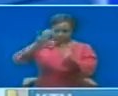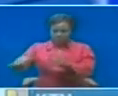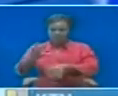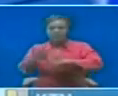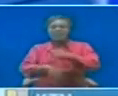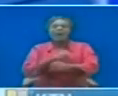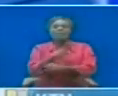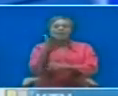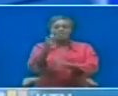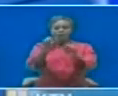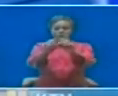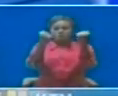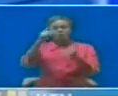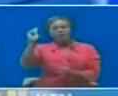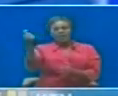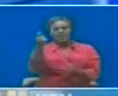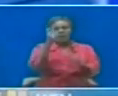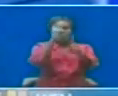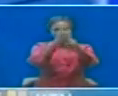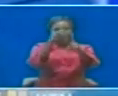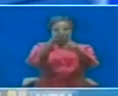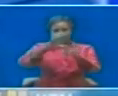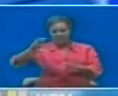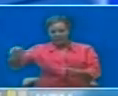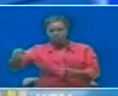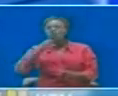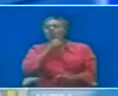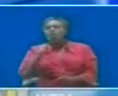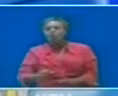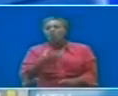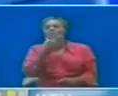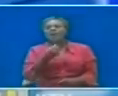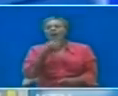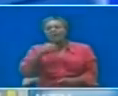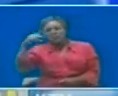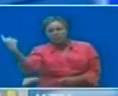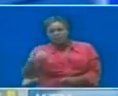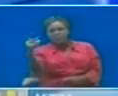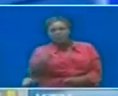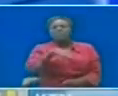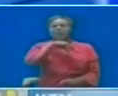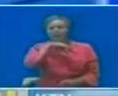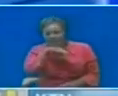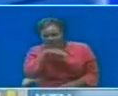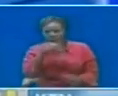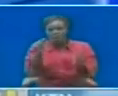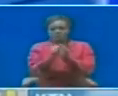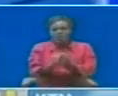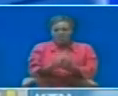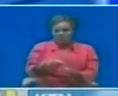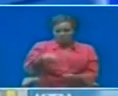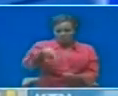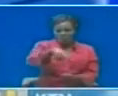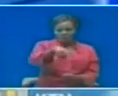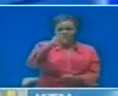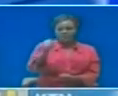unfolded at an Okoa Kenya rally in Kwale County after an old man attacked CORD leader Raila Odinga with a walking stick. The man